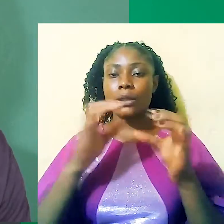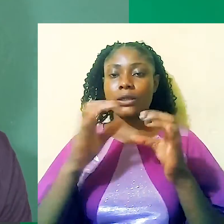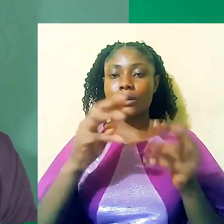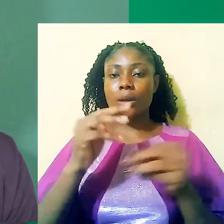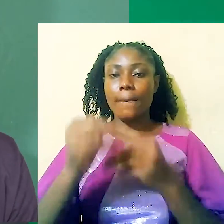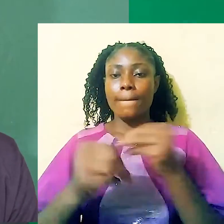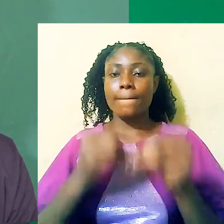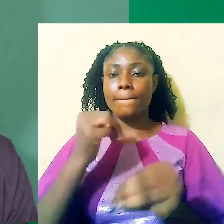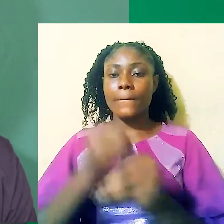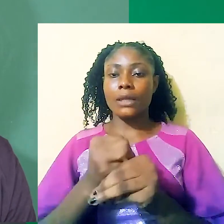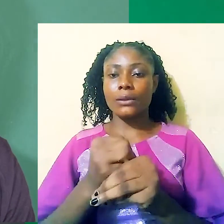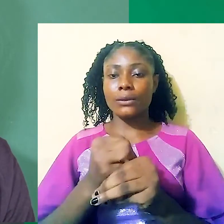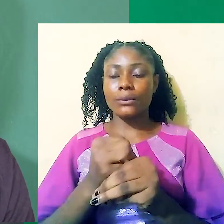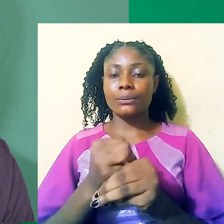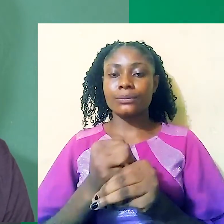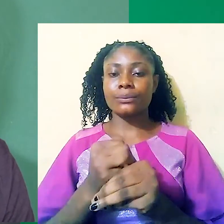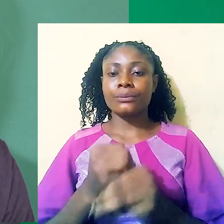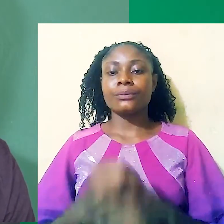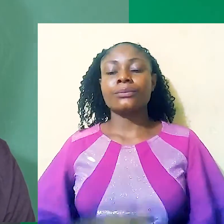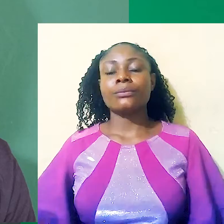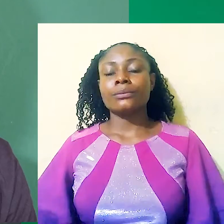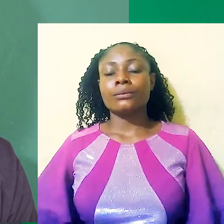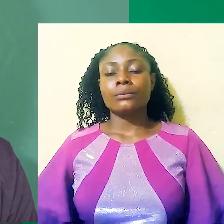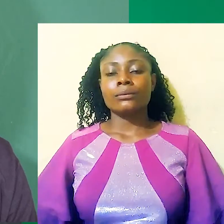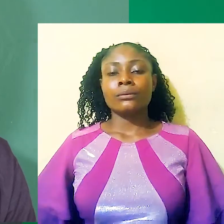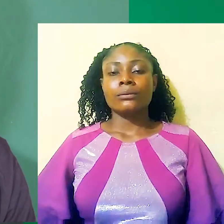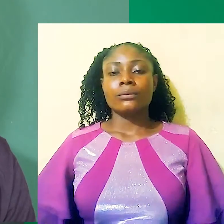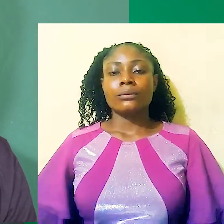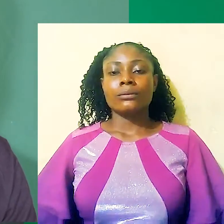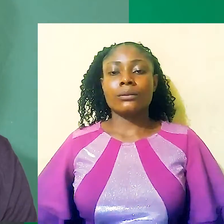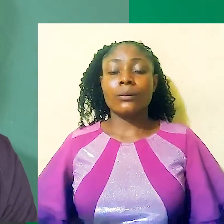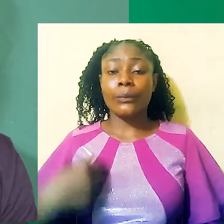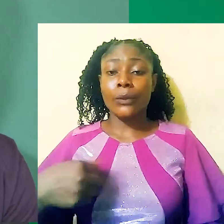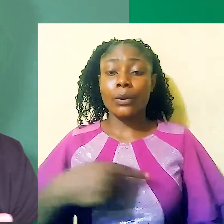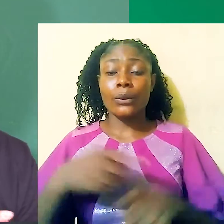popular total communication method.